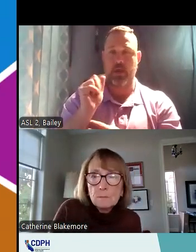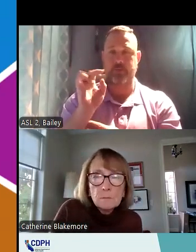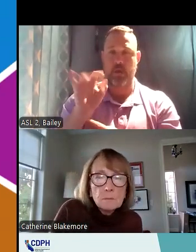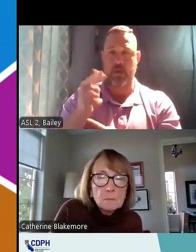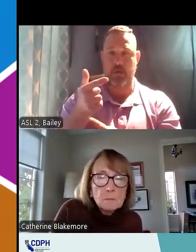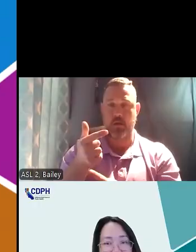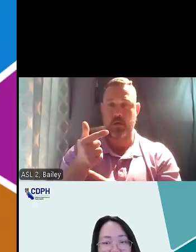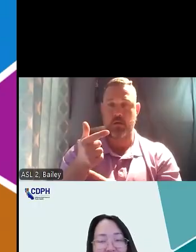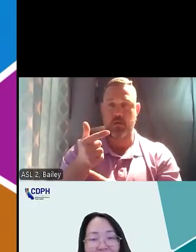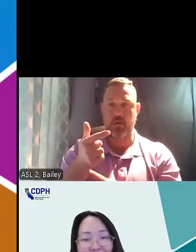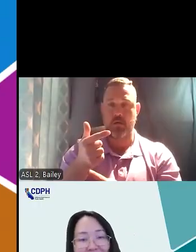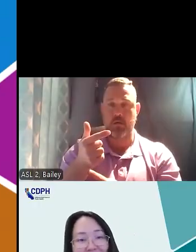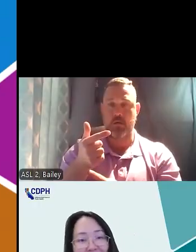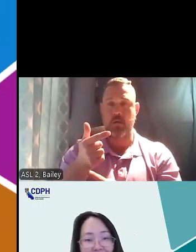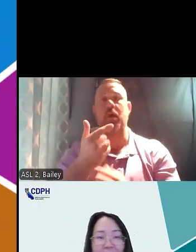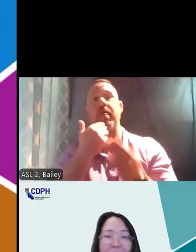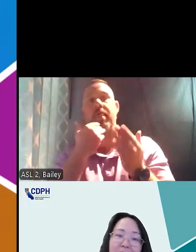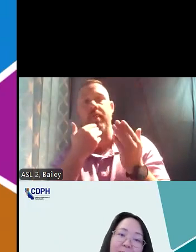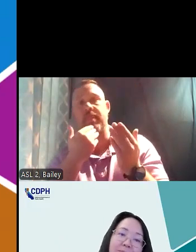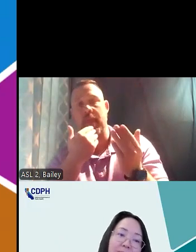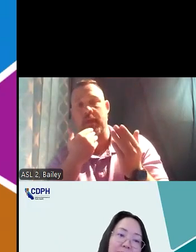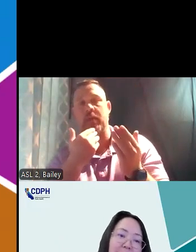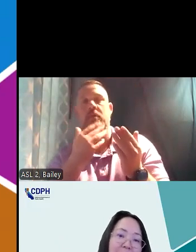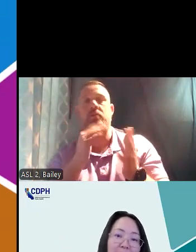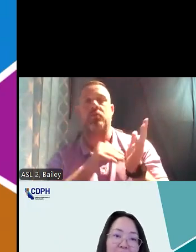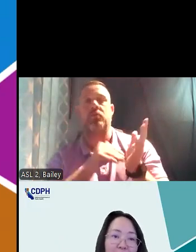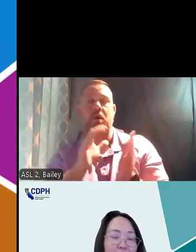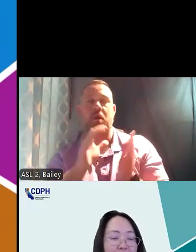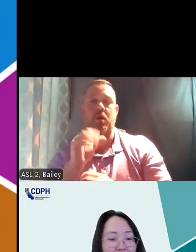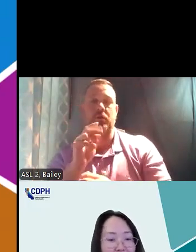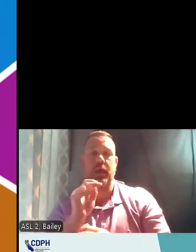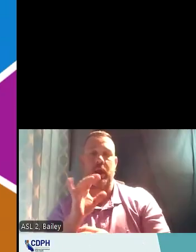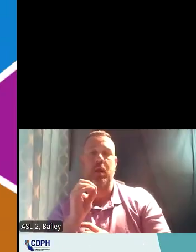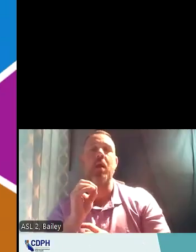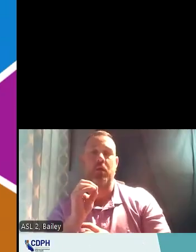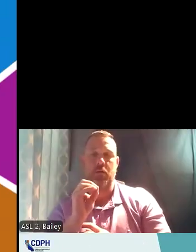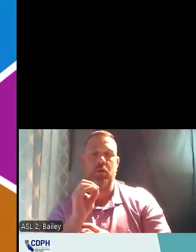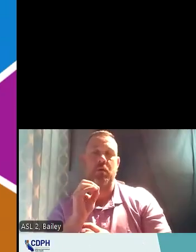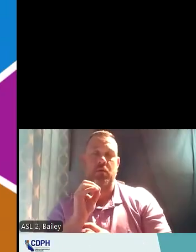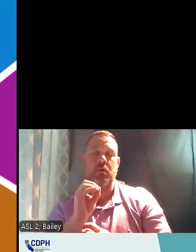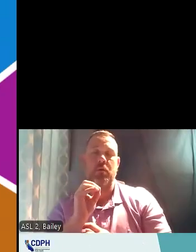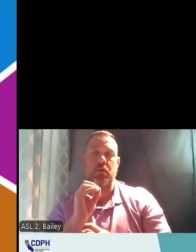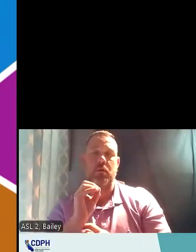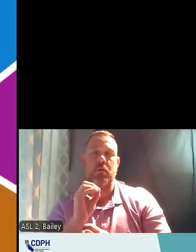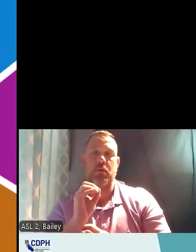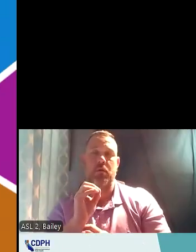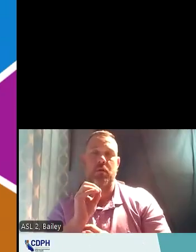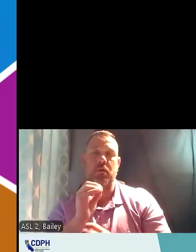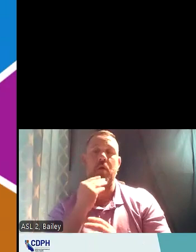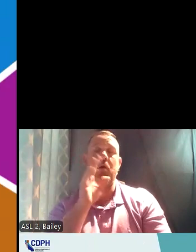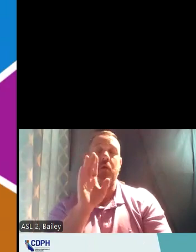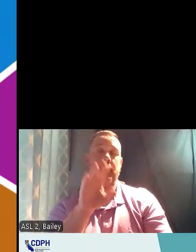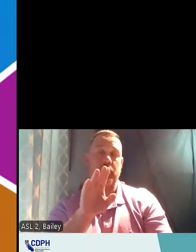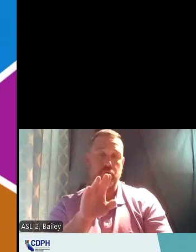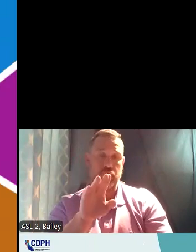away. Great, thank you, Dr. Canio, and thank you, Catherine. Good afternoon.